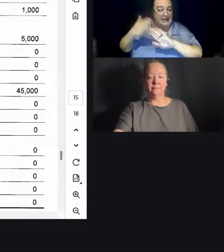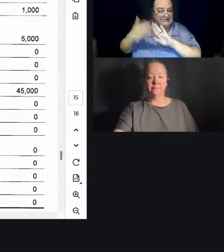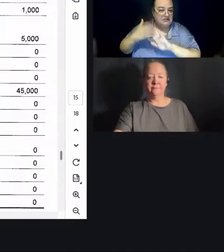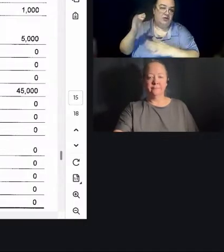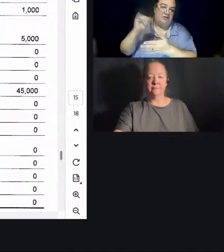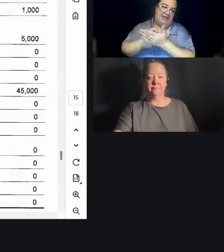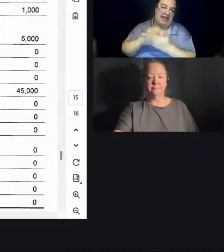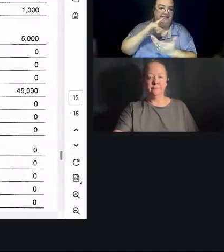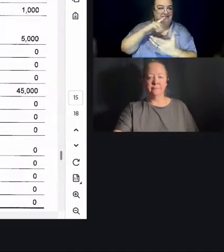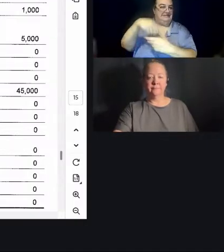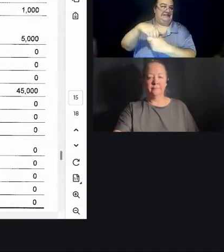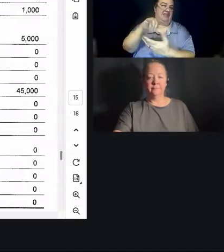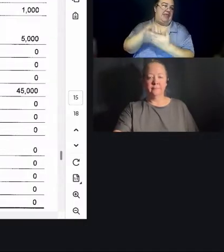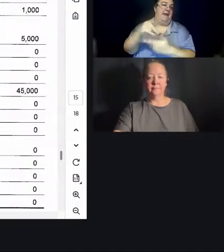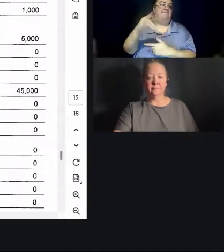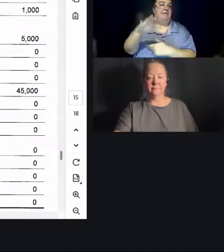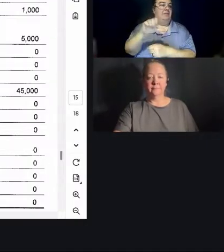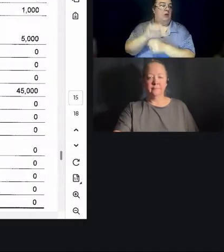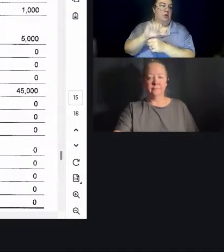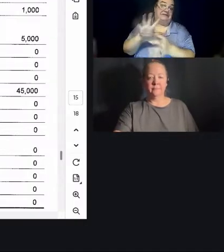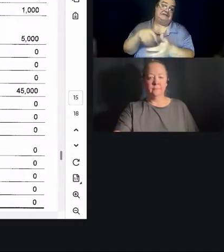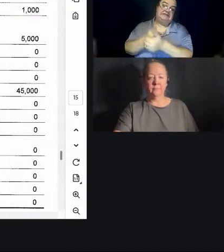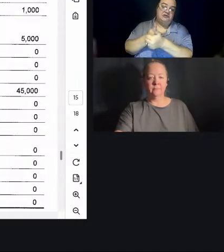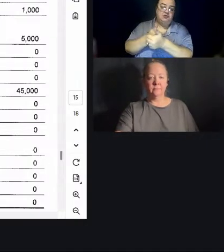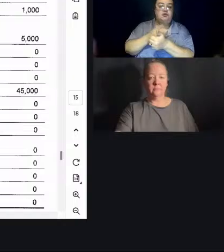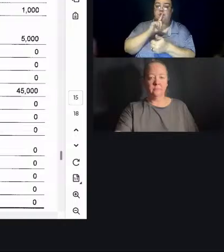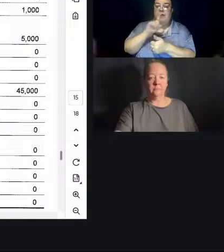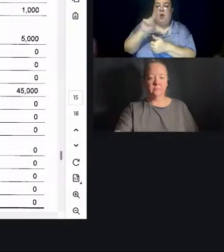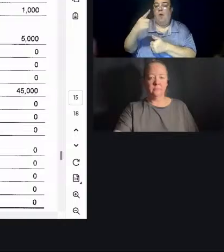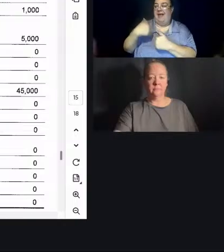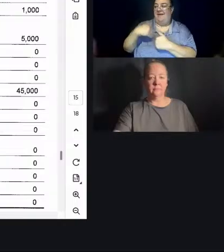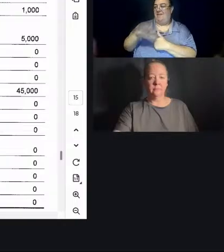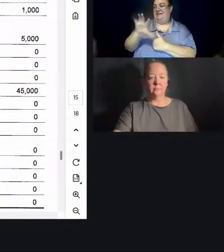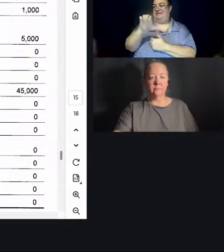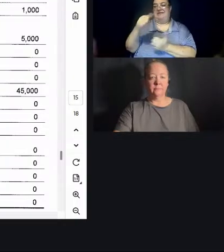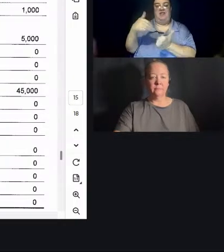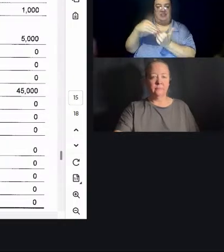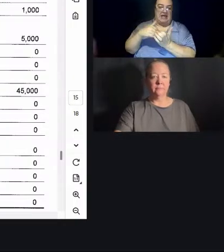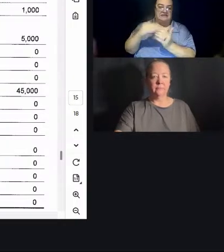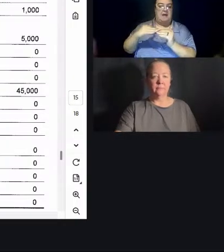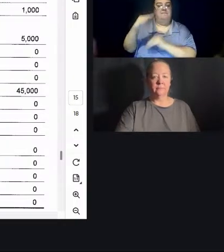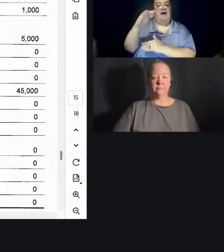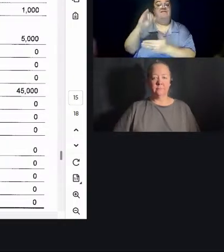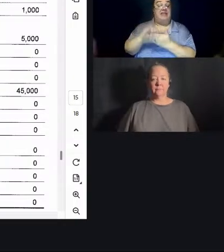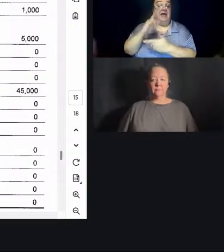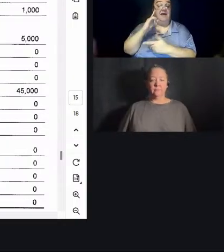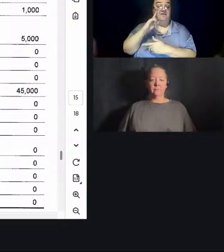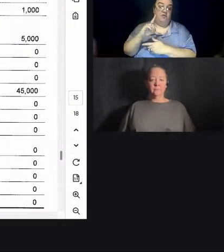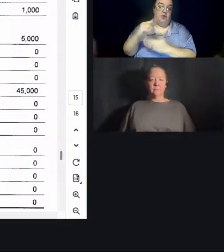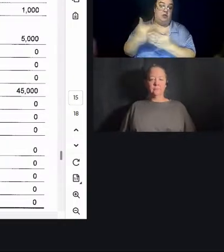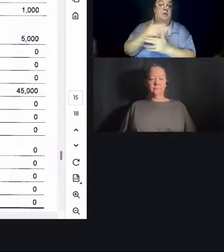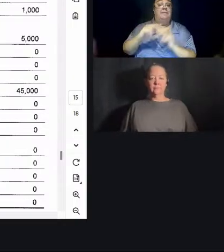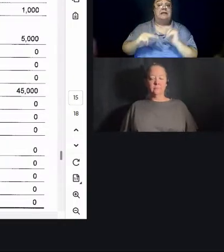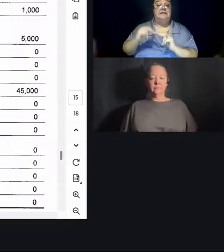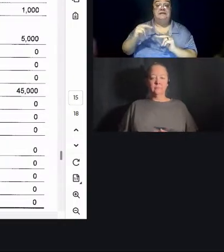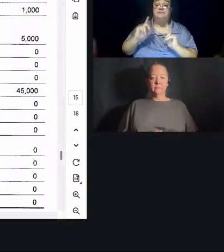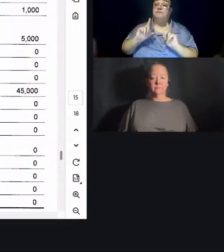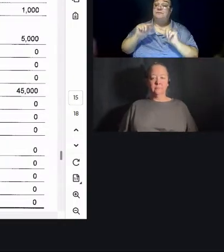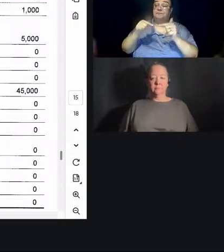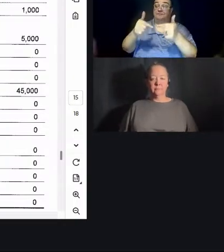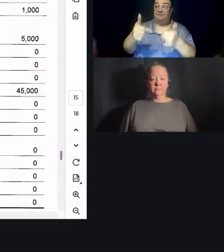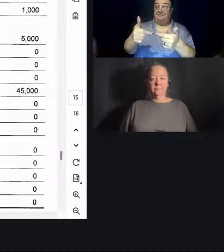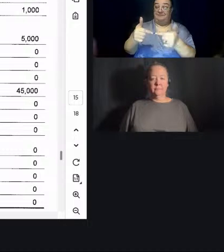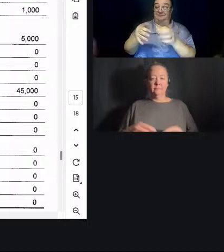That's in that Public Works contingency. So we really only have about $10,000 above that for contingencies for the new building.